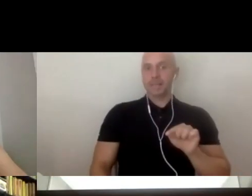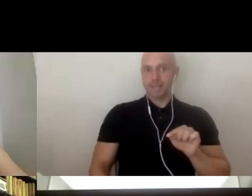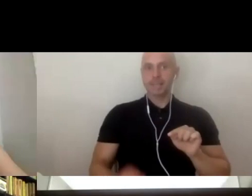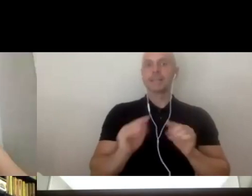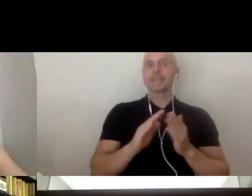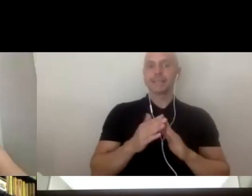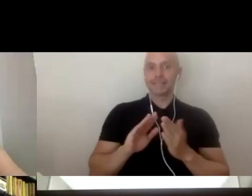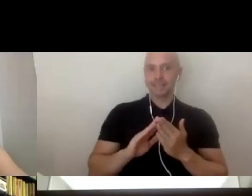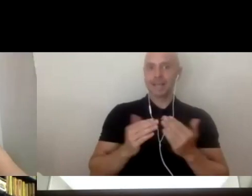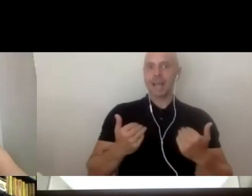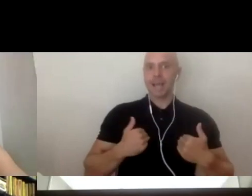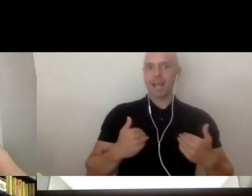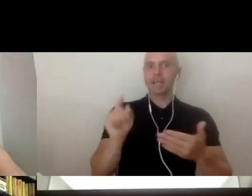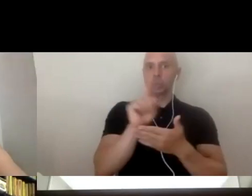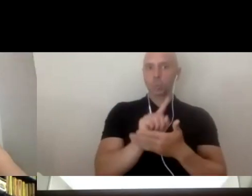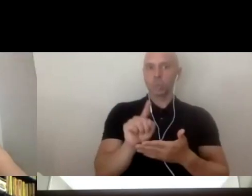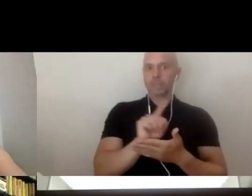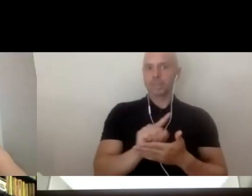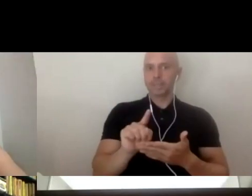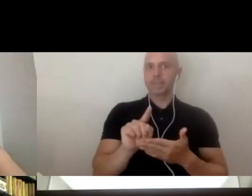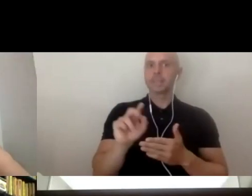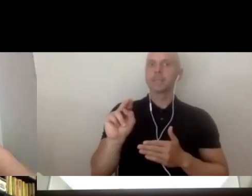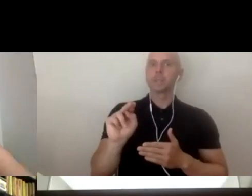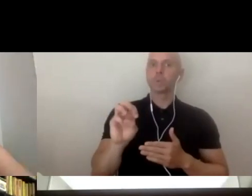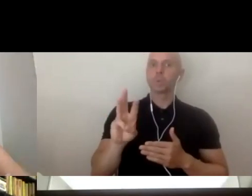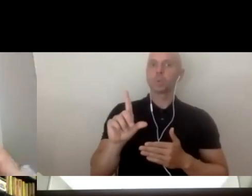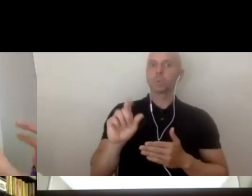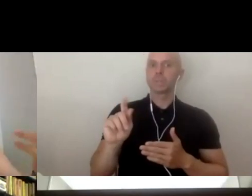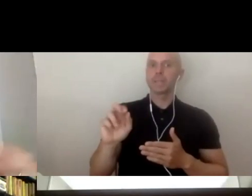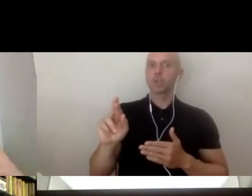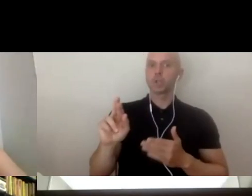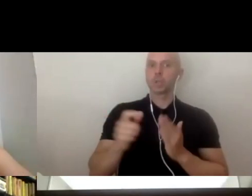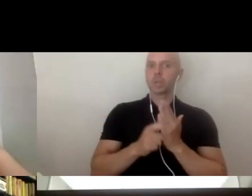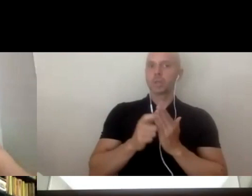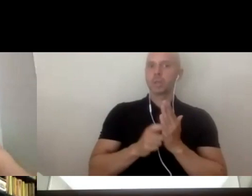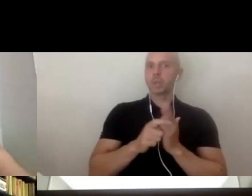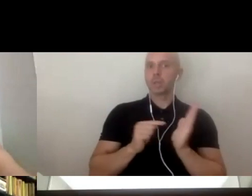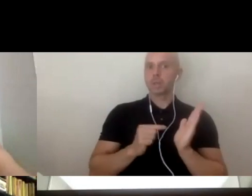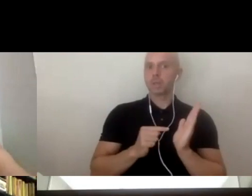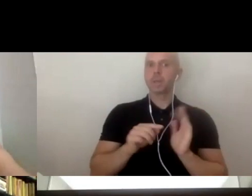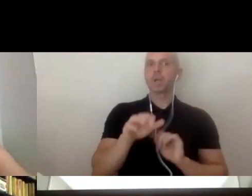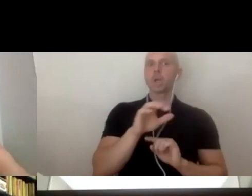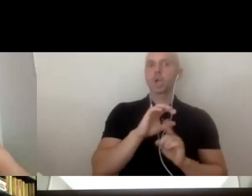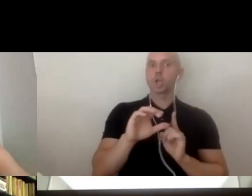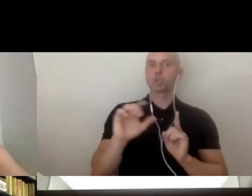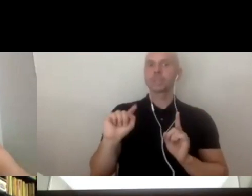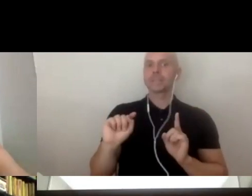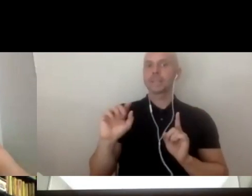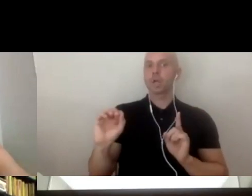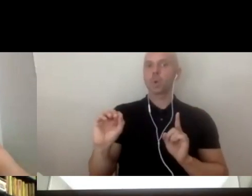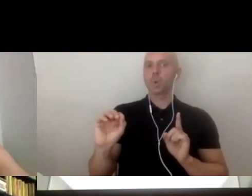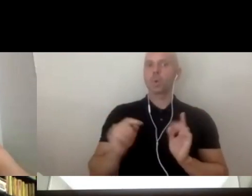Culture TO. And that newsletter is being put out through with the permission of Strategic Communications once a week on